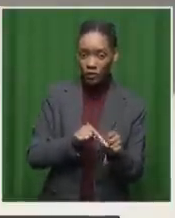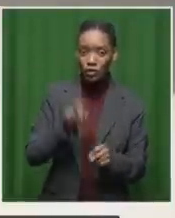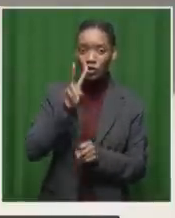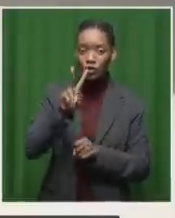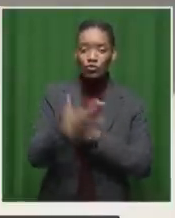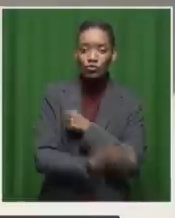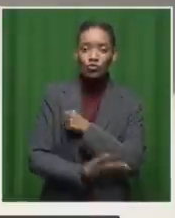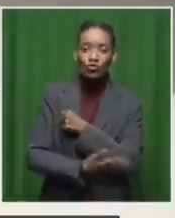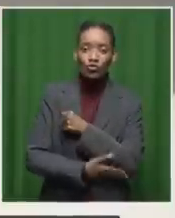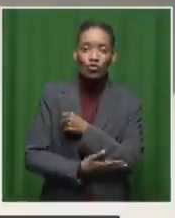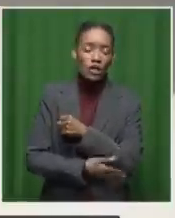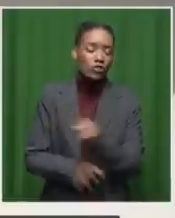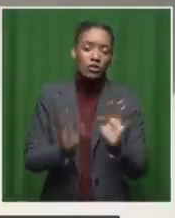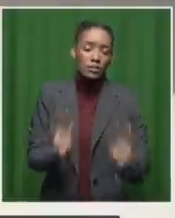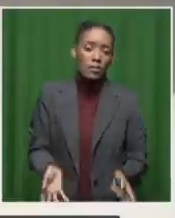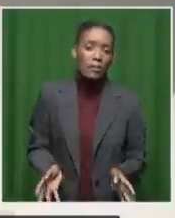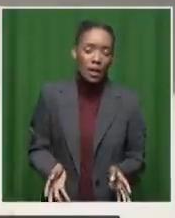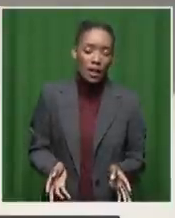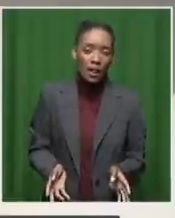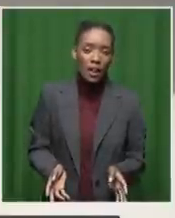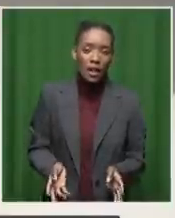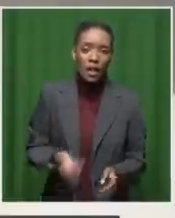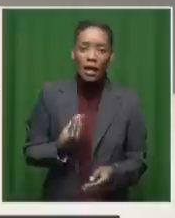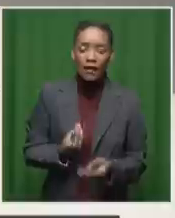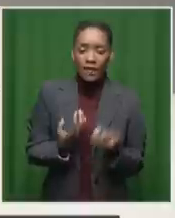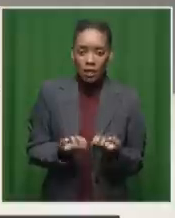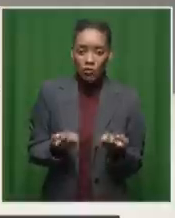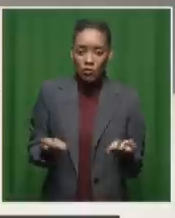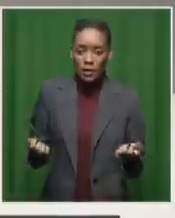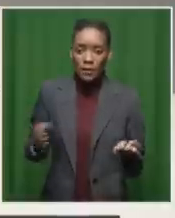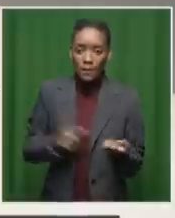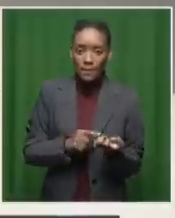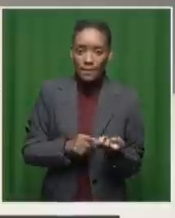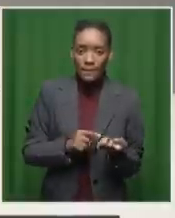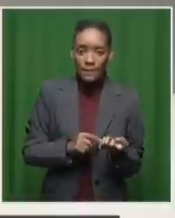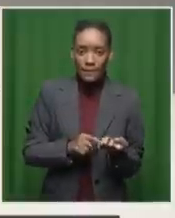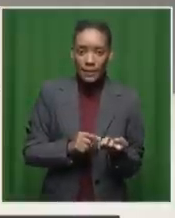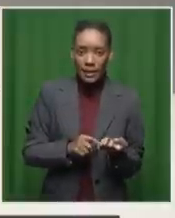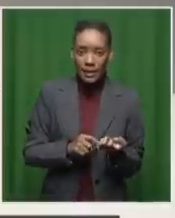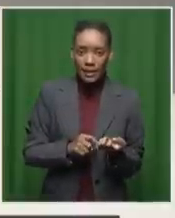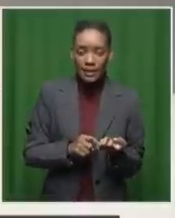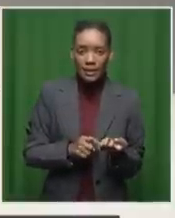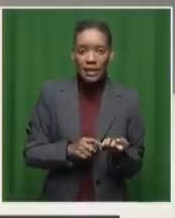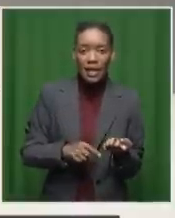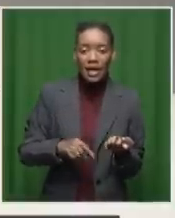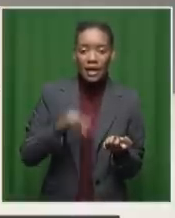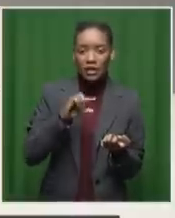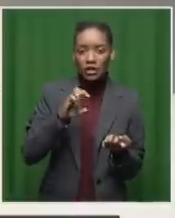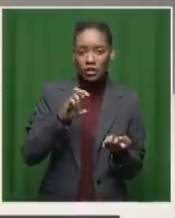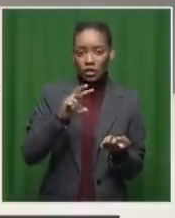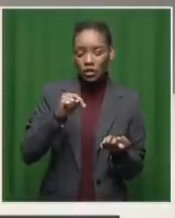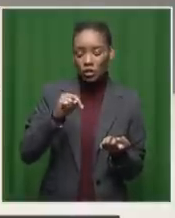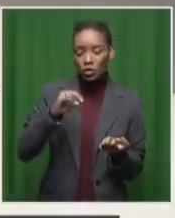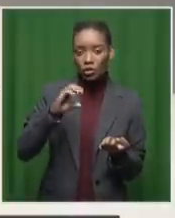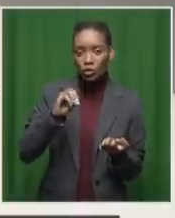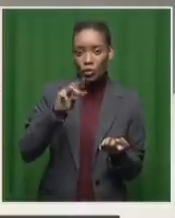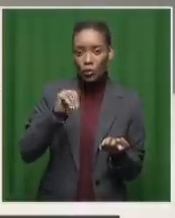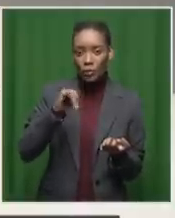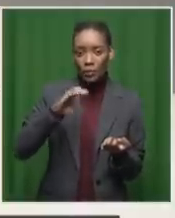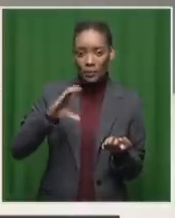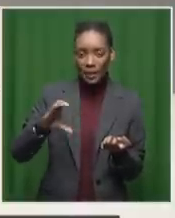countries having the equipment and conducting the genomic sequencing. With Africa